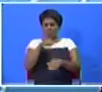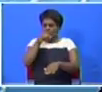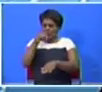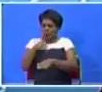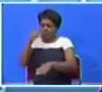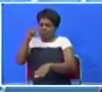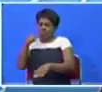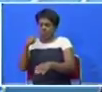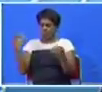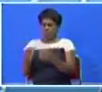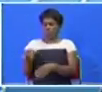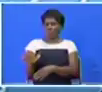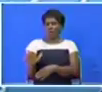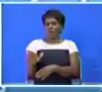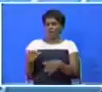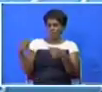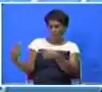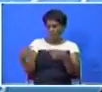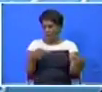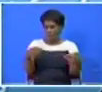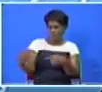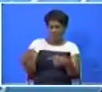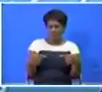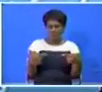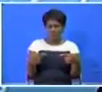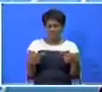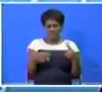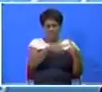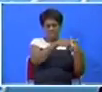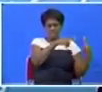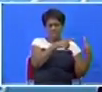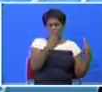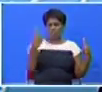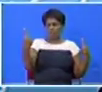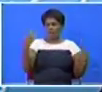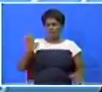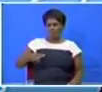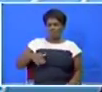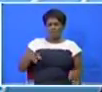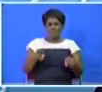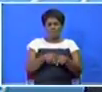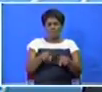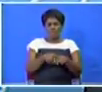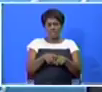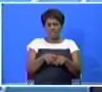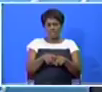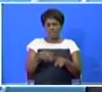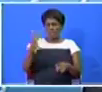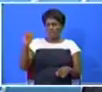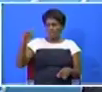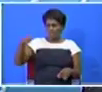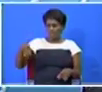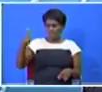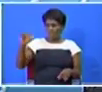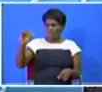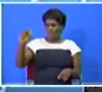convoy in an incident that resulted to chaos that ended up claiming the life of one woman. Meanwhile, a Kibwezi East Member of Parliament,